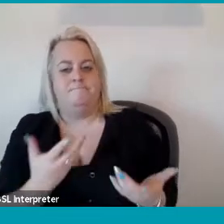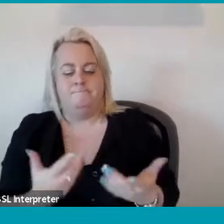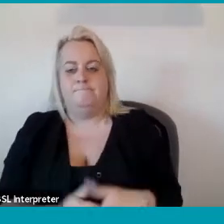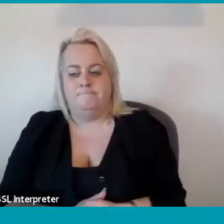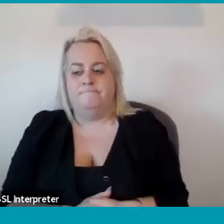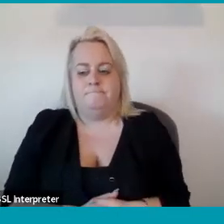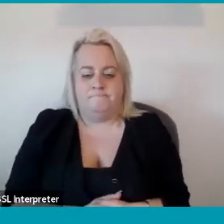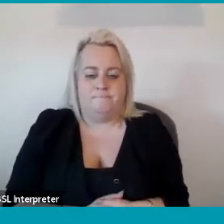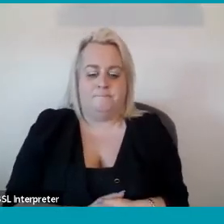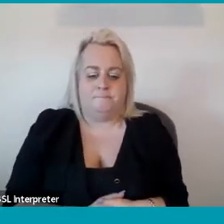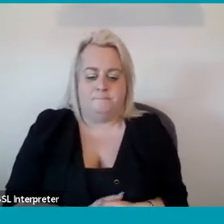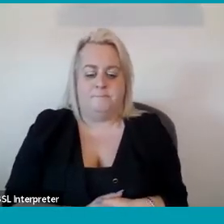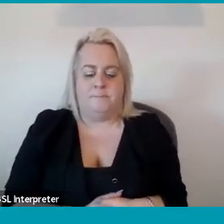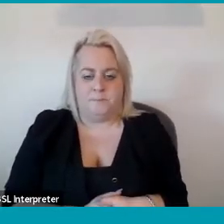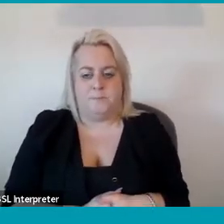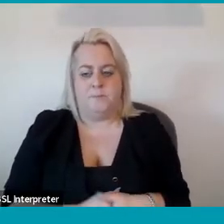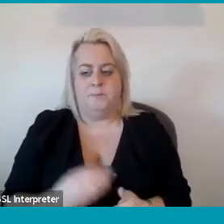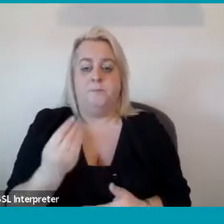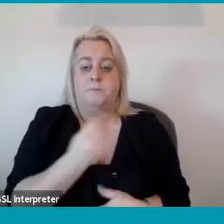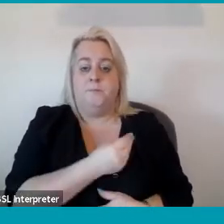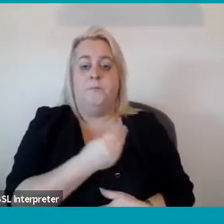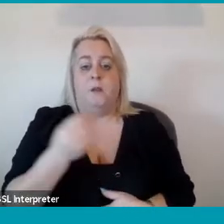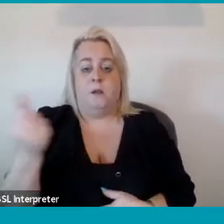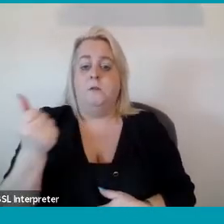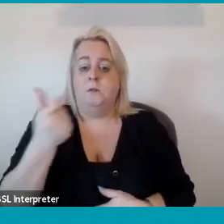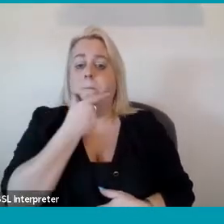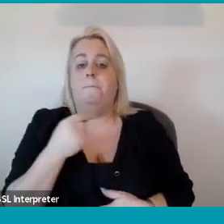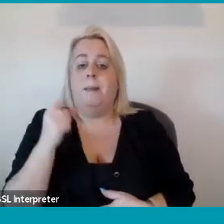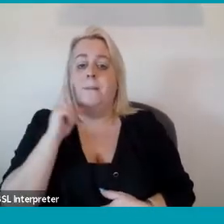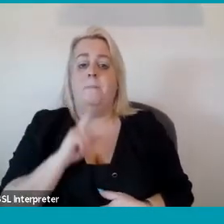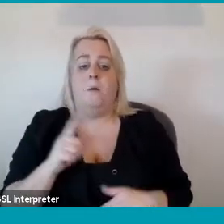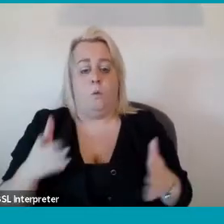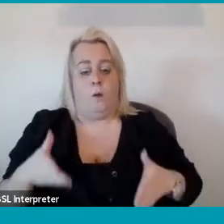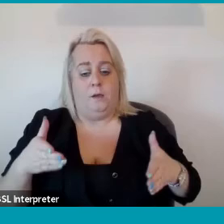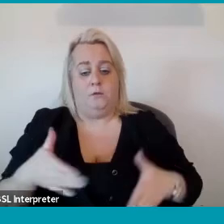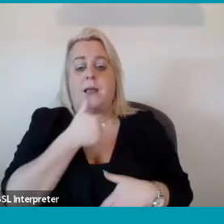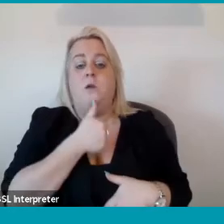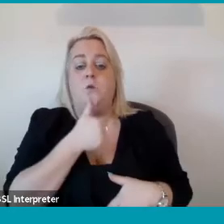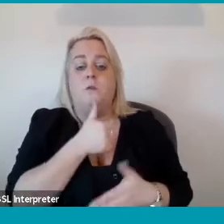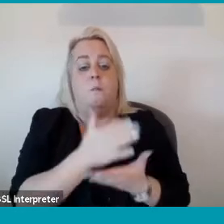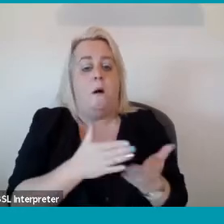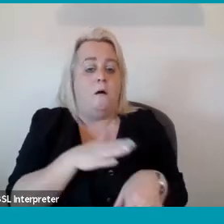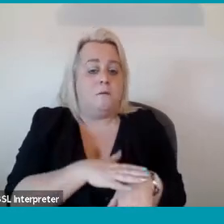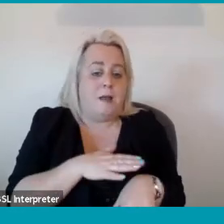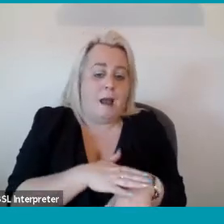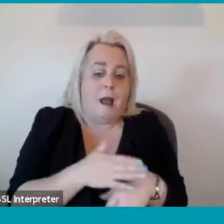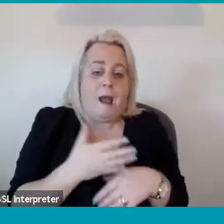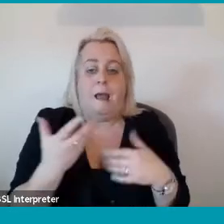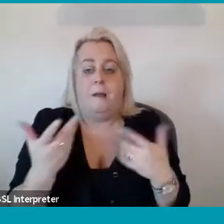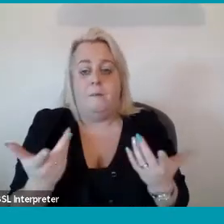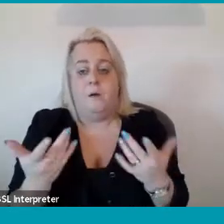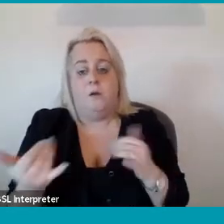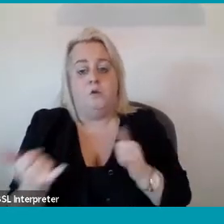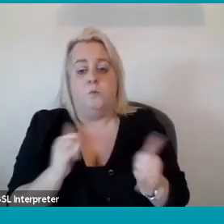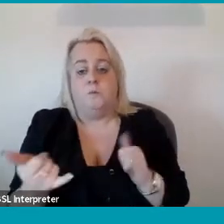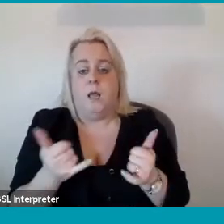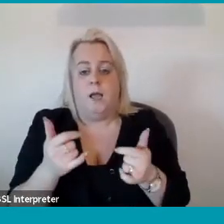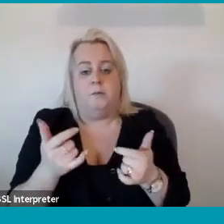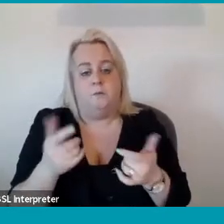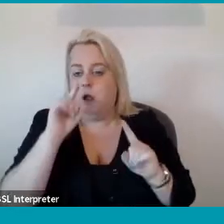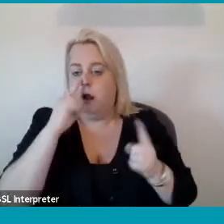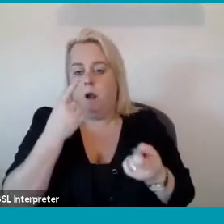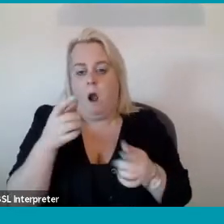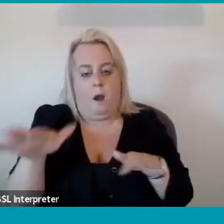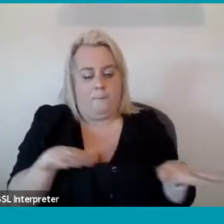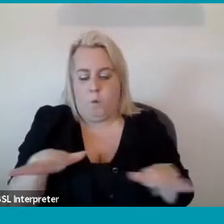And so, yes, some people will be, a wheelchair user won't be ambulant at all, but many people will be. So